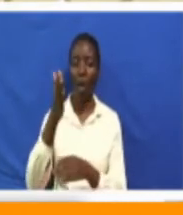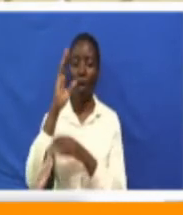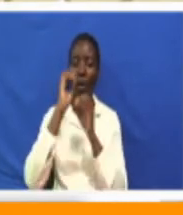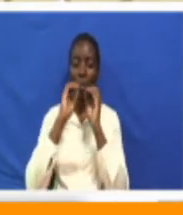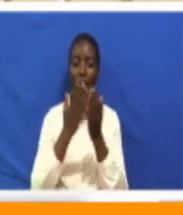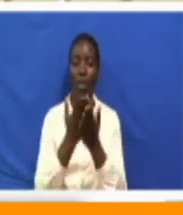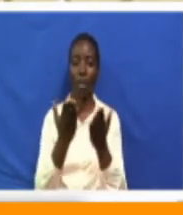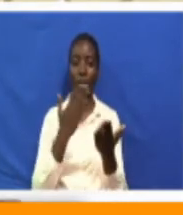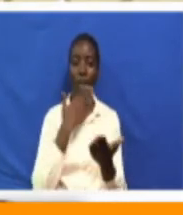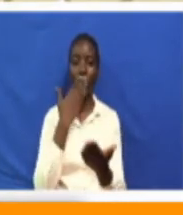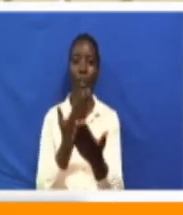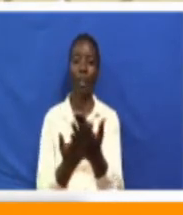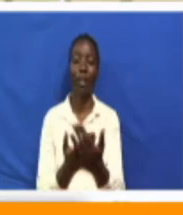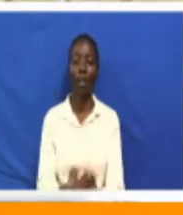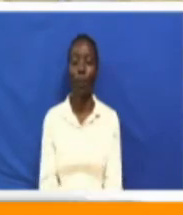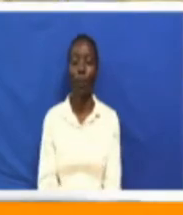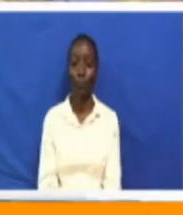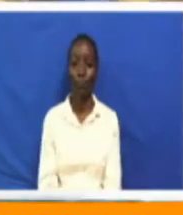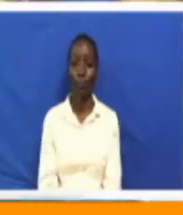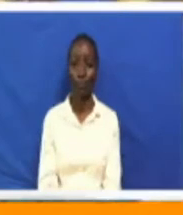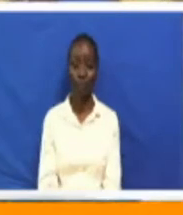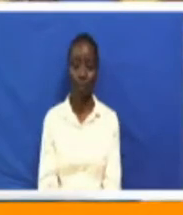God bless you thank you